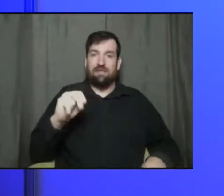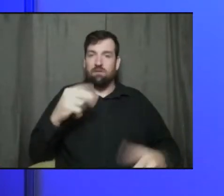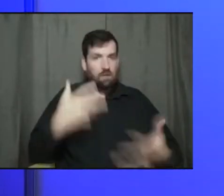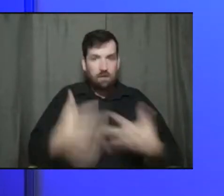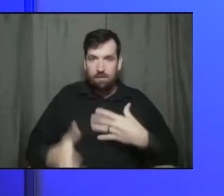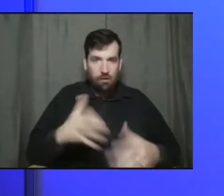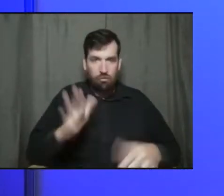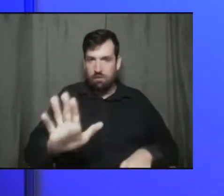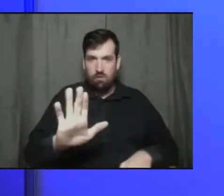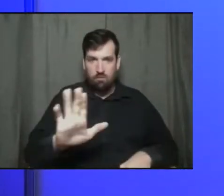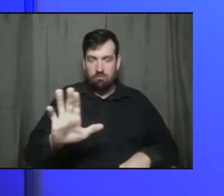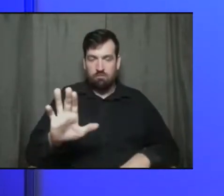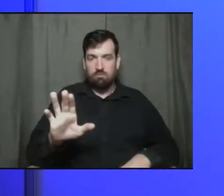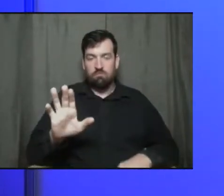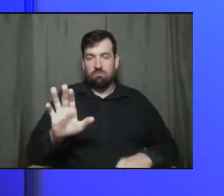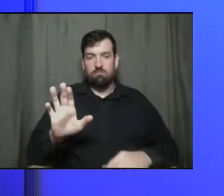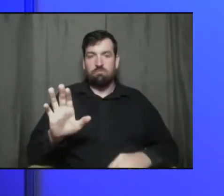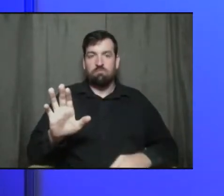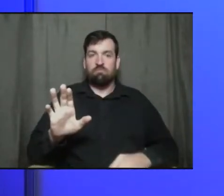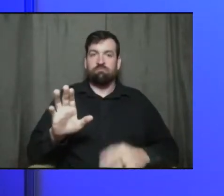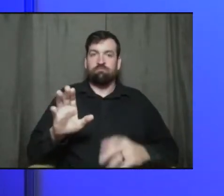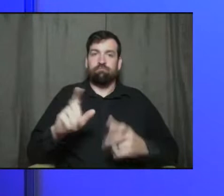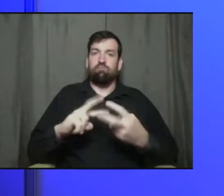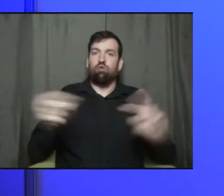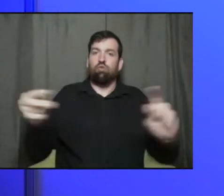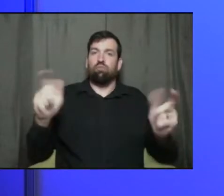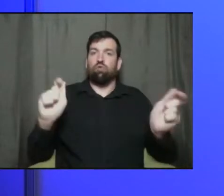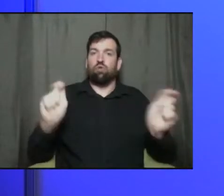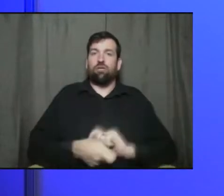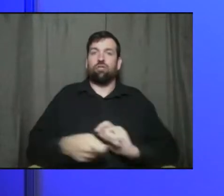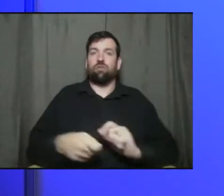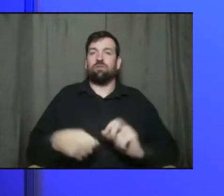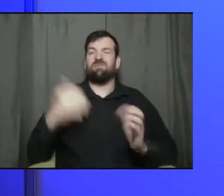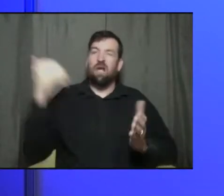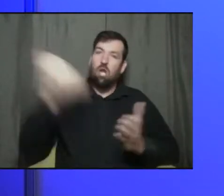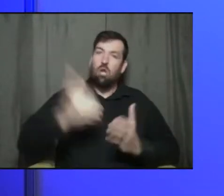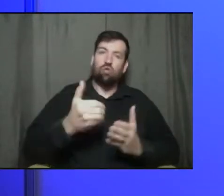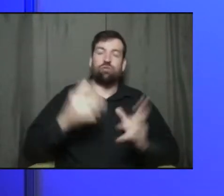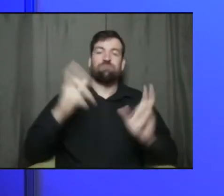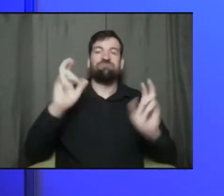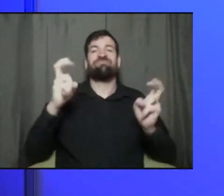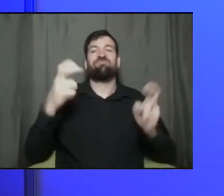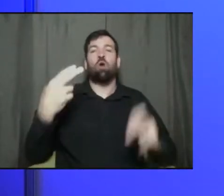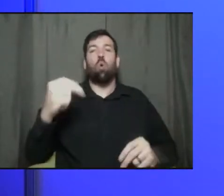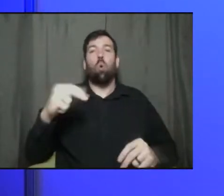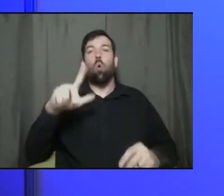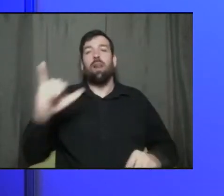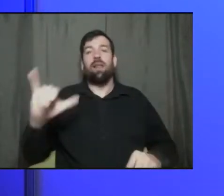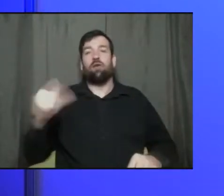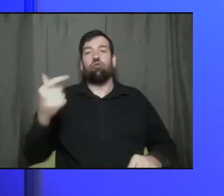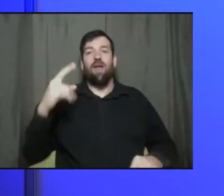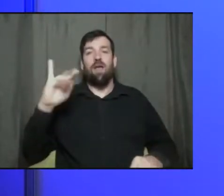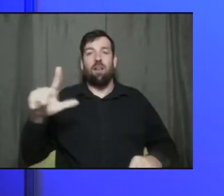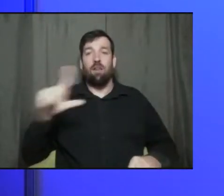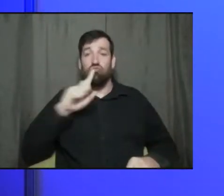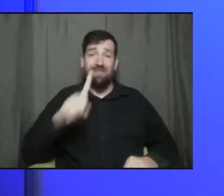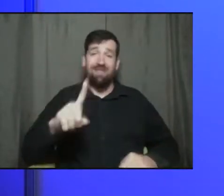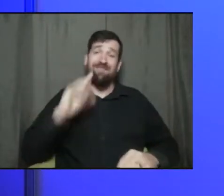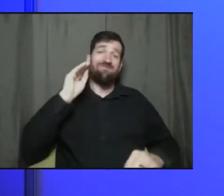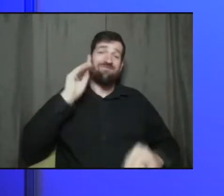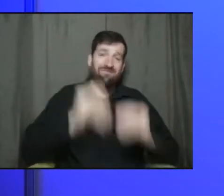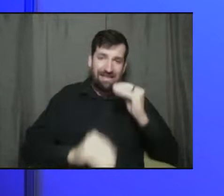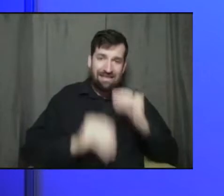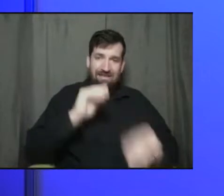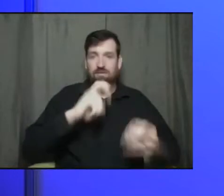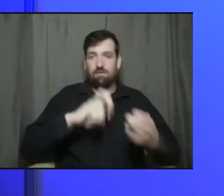is kind of getting close to the holy grail, so to speak, in CF, in that, we can really correct the problem no matter which